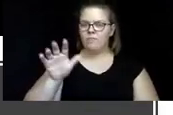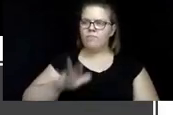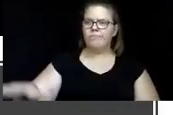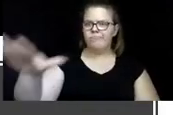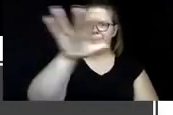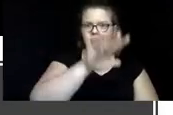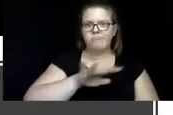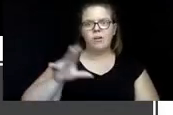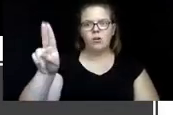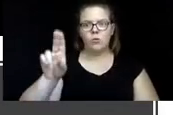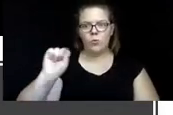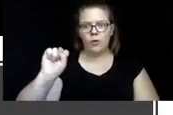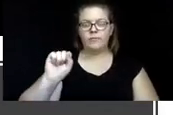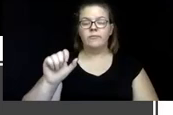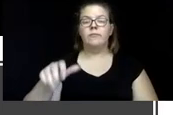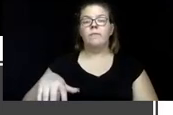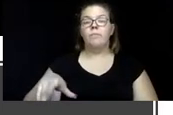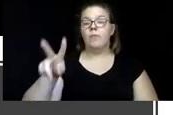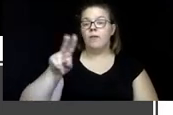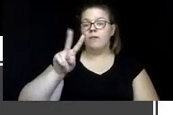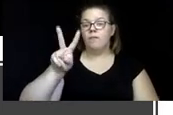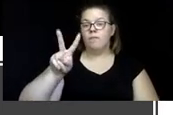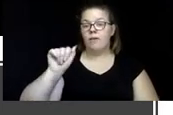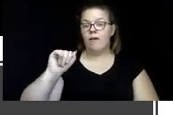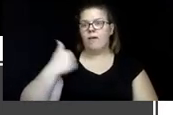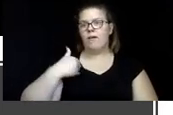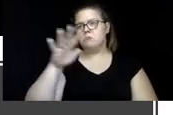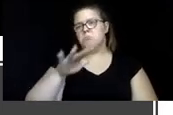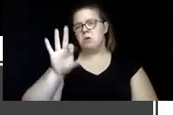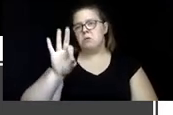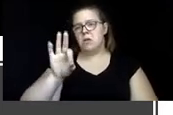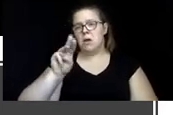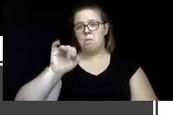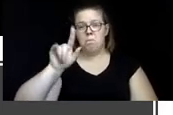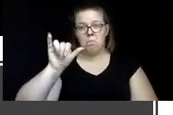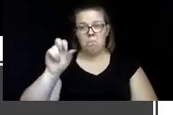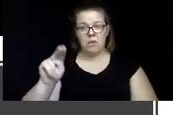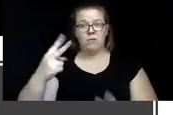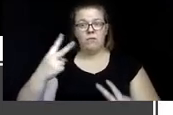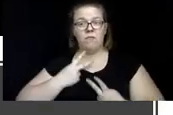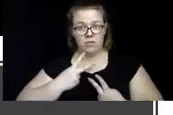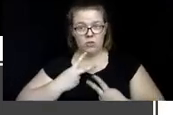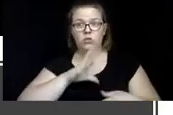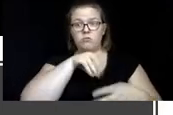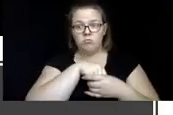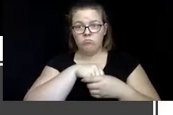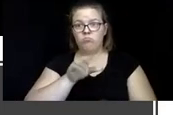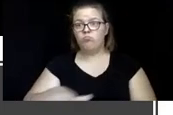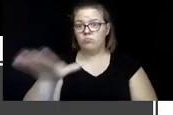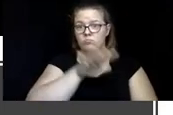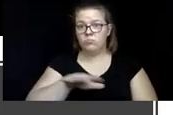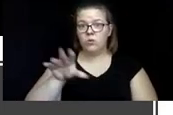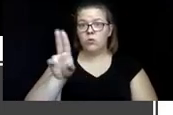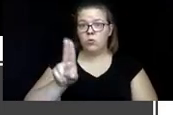nation, the VA serves about 9 million veterans across the U.S. The